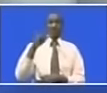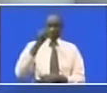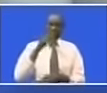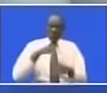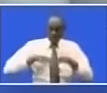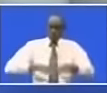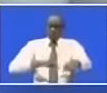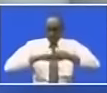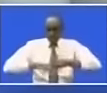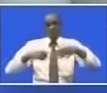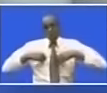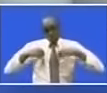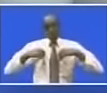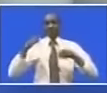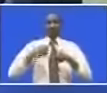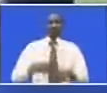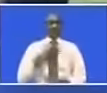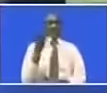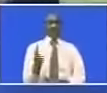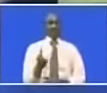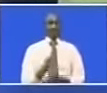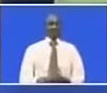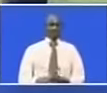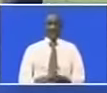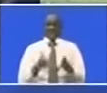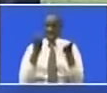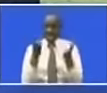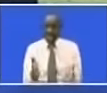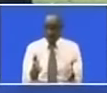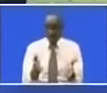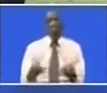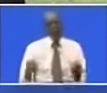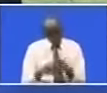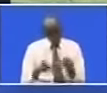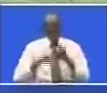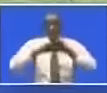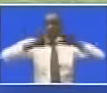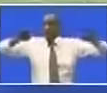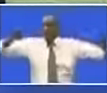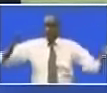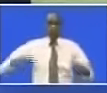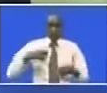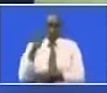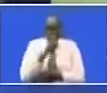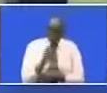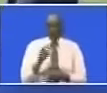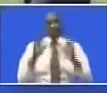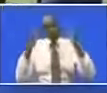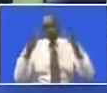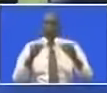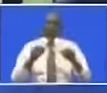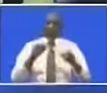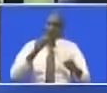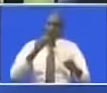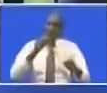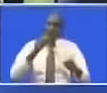that the Pope will wear during his tour of the country. And now, even the altar that Pope Francis will use to celebrate Mass